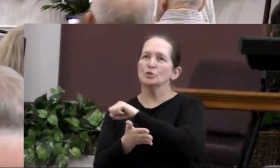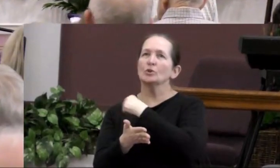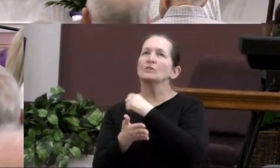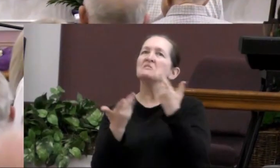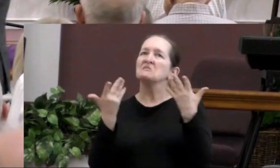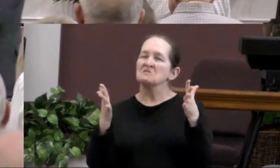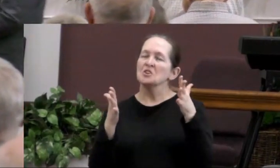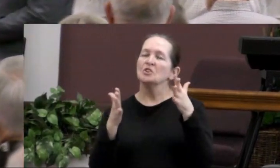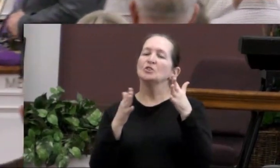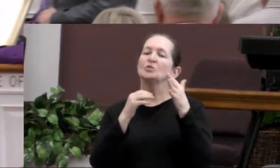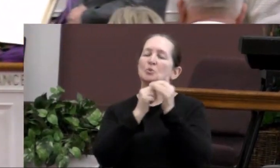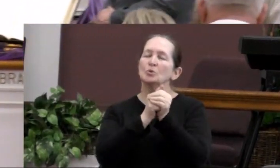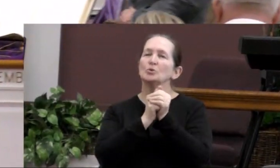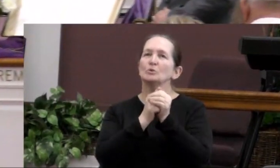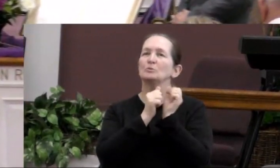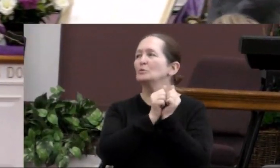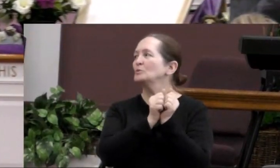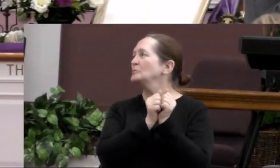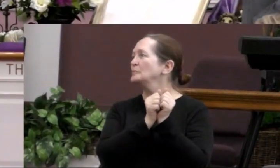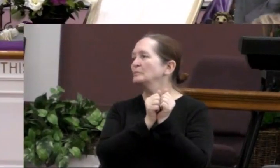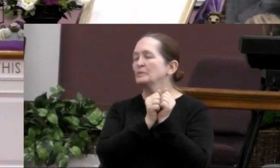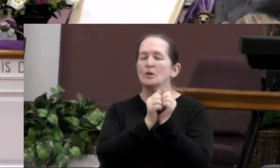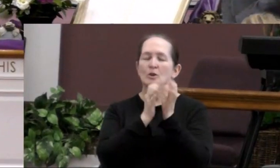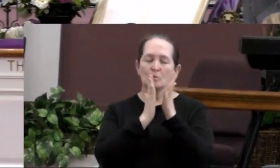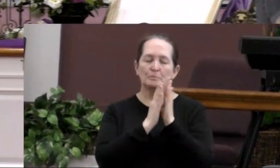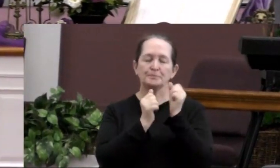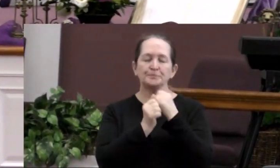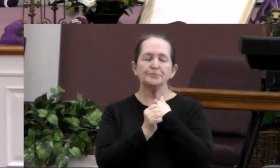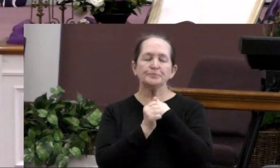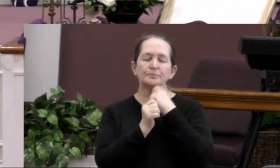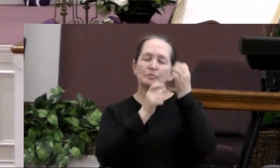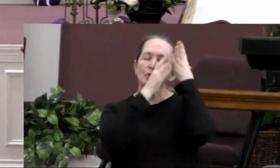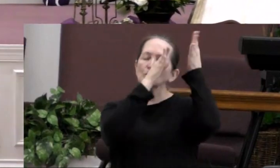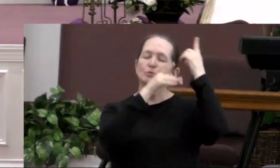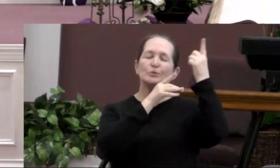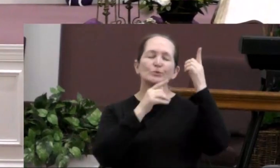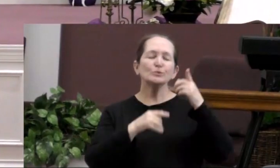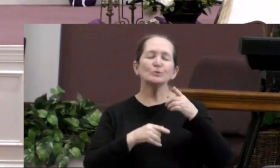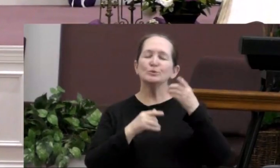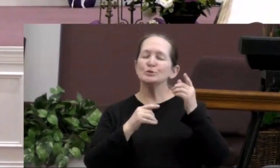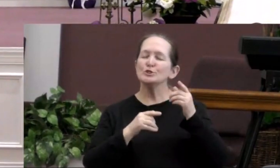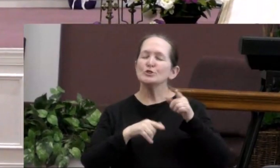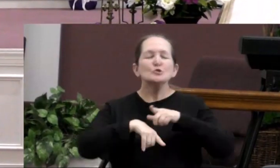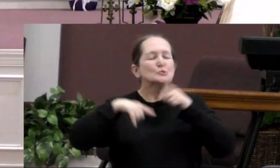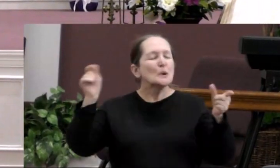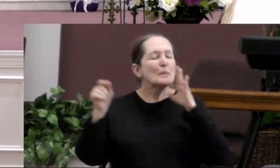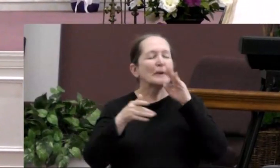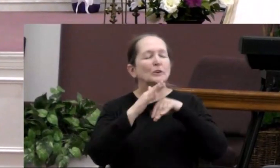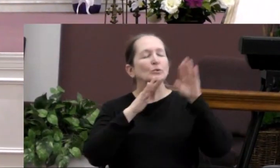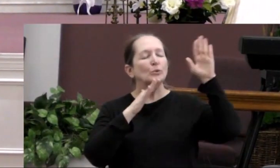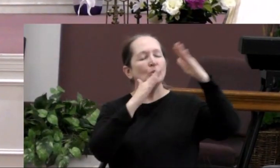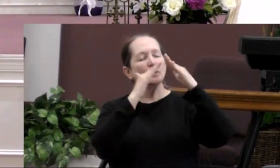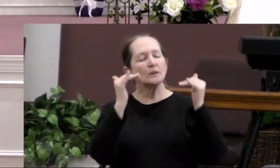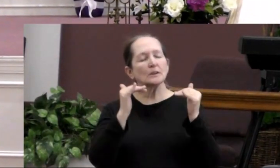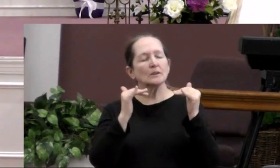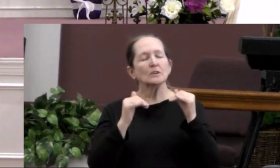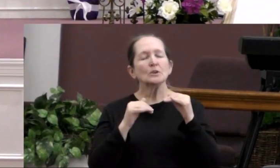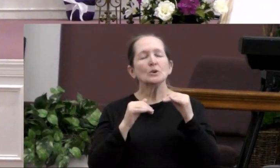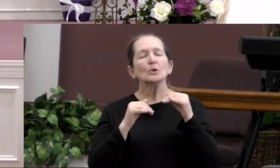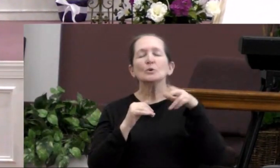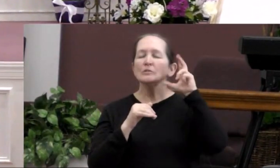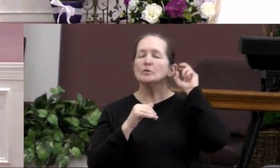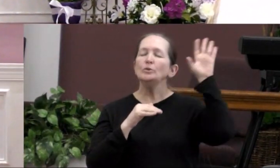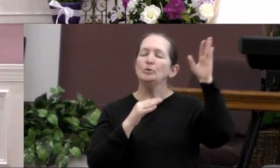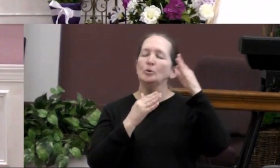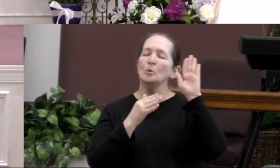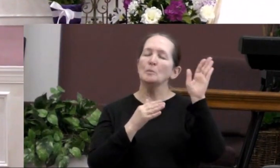worship time together. Bow with me in prayer. Father, it's always great to be in your house, Lord. Lord, we've heard your message today, and